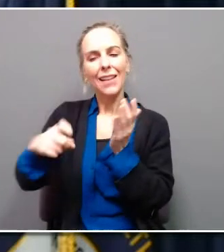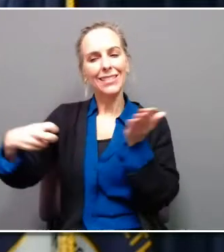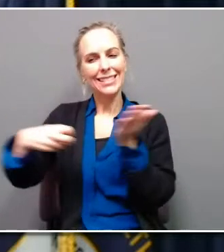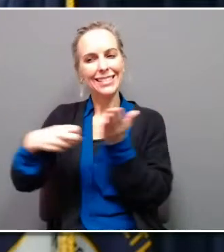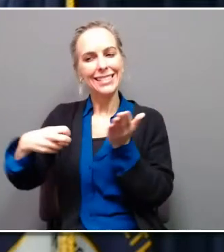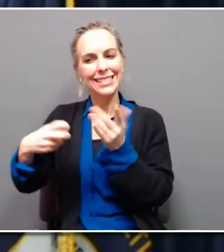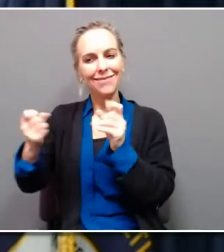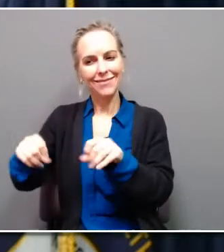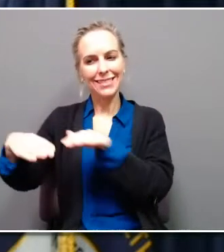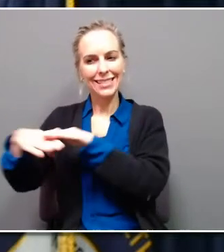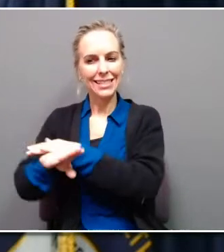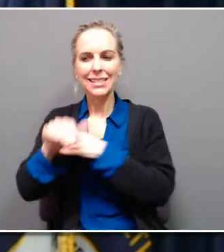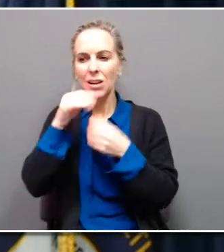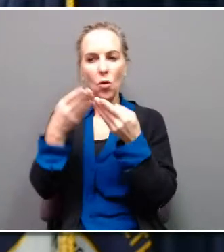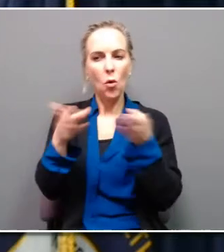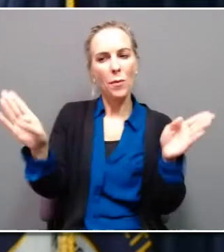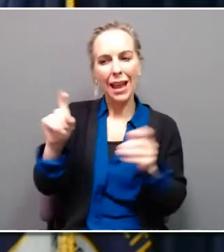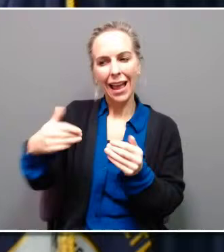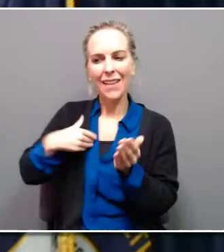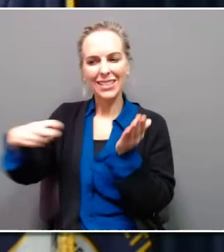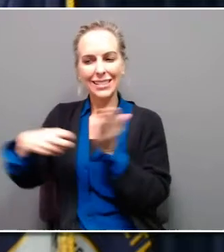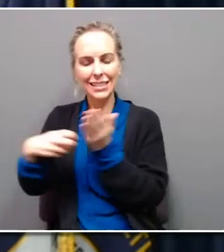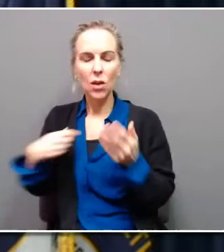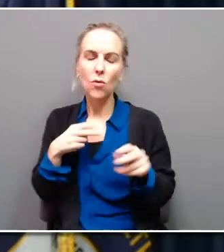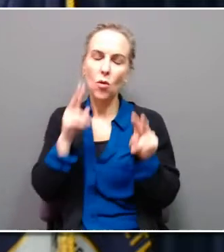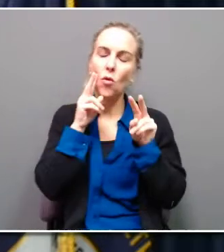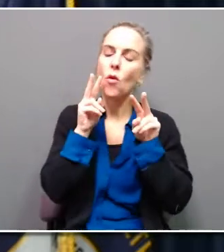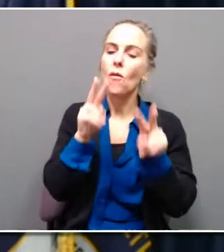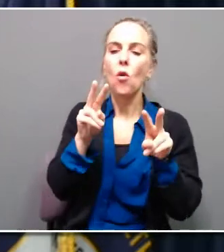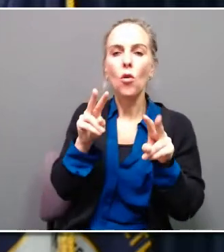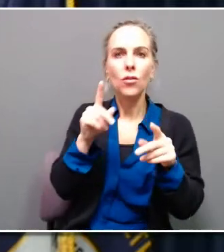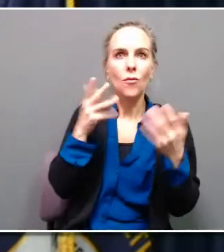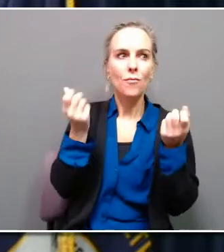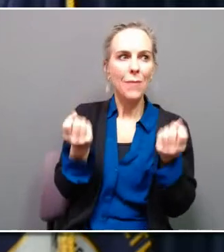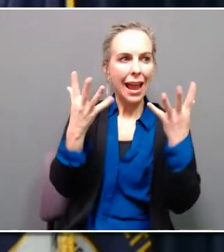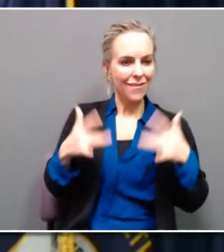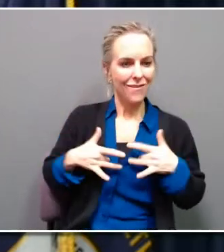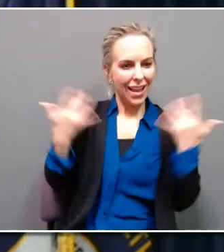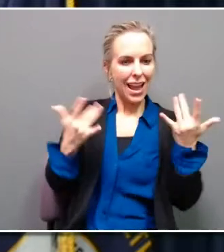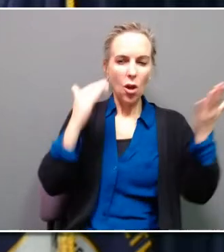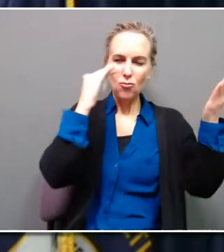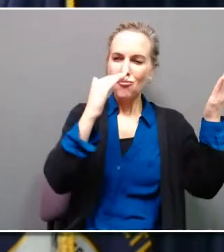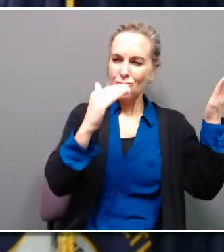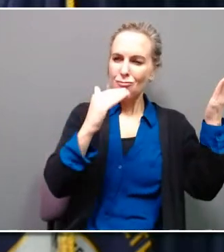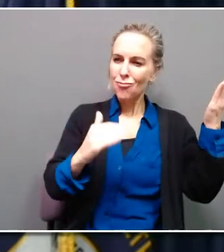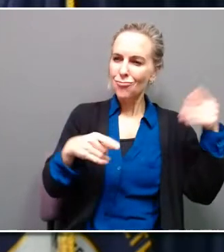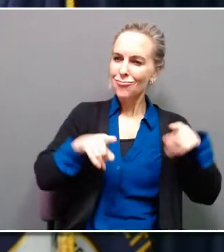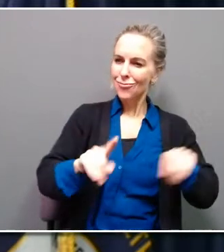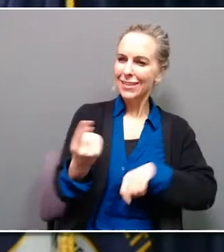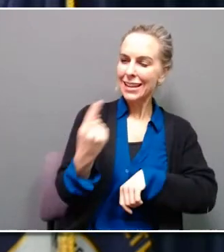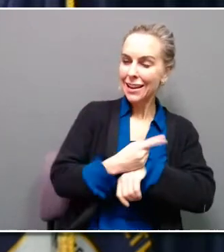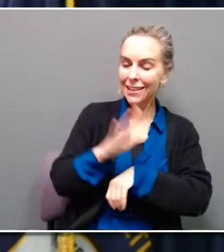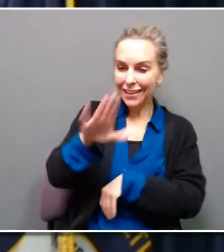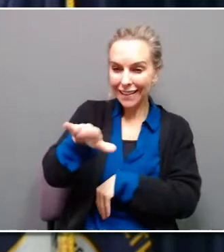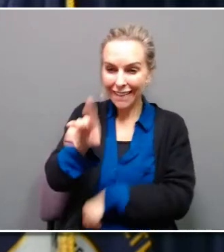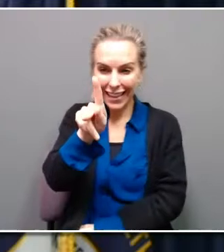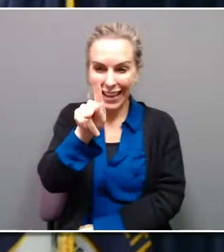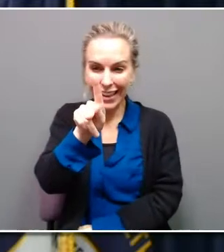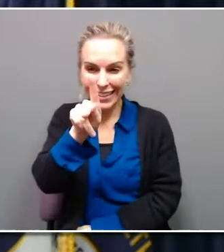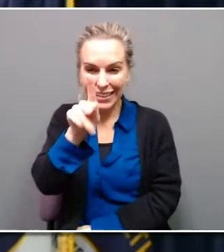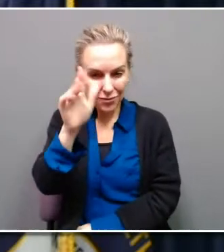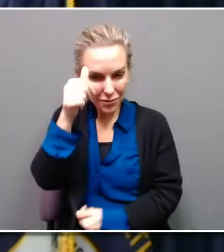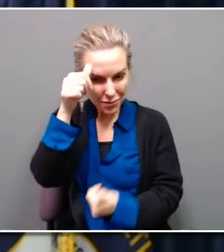We are really looking forward to all of these Inauguration Day festivities. I also want to remind Kentucky kids about our inauguration poster